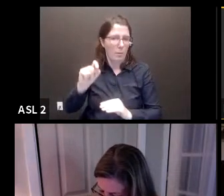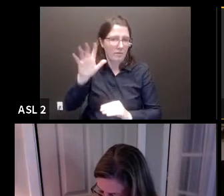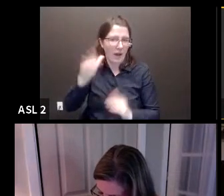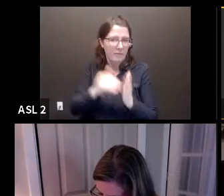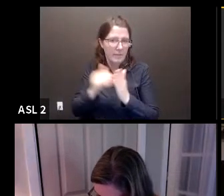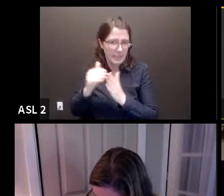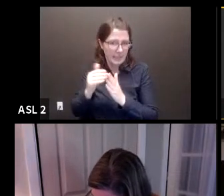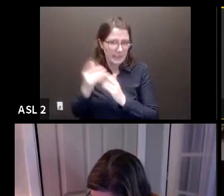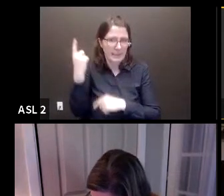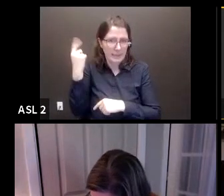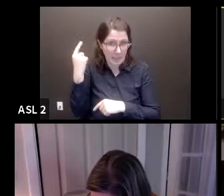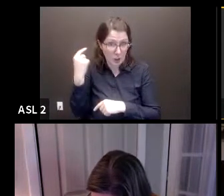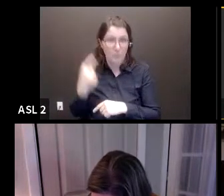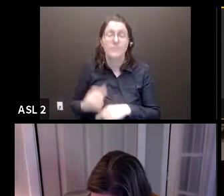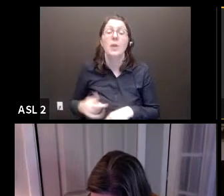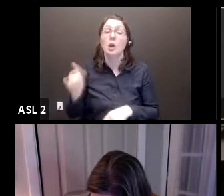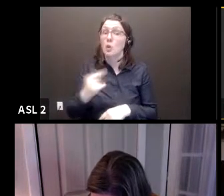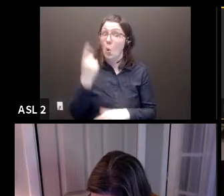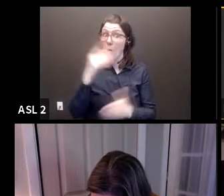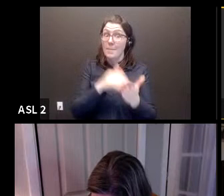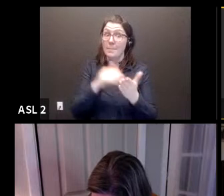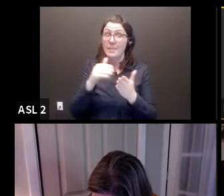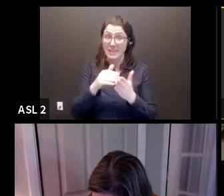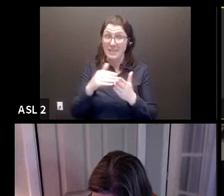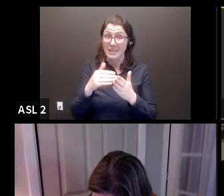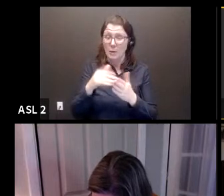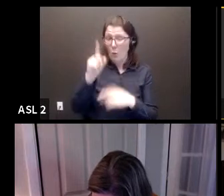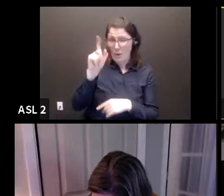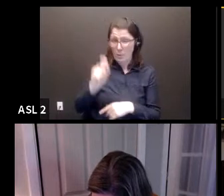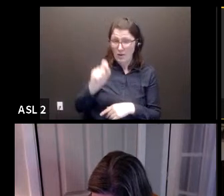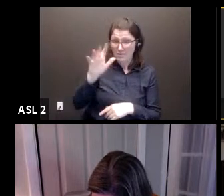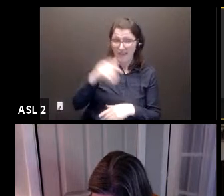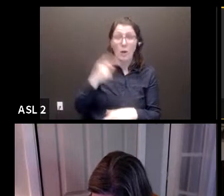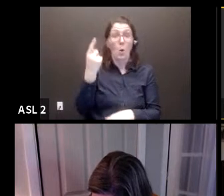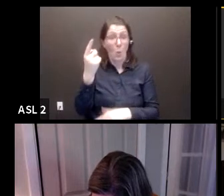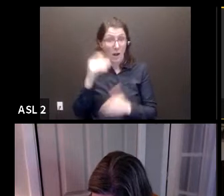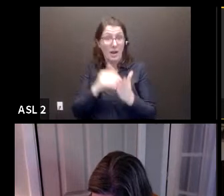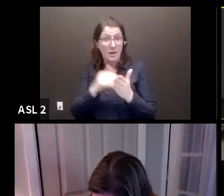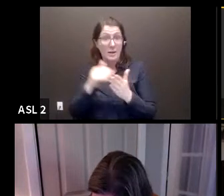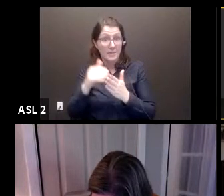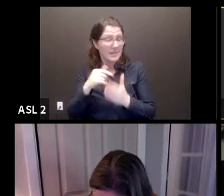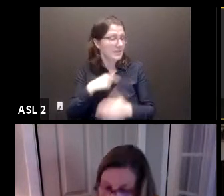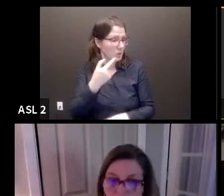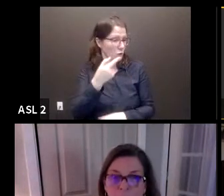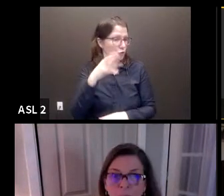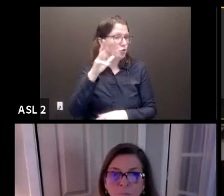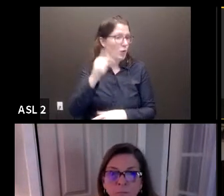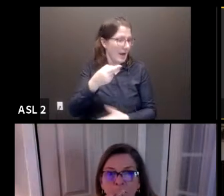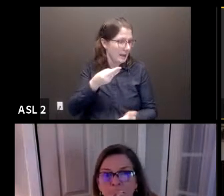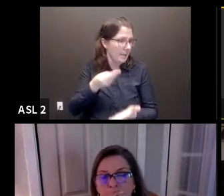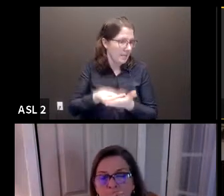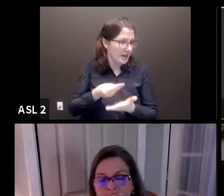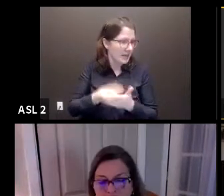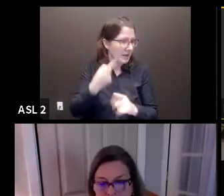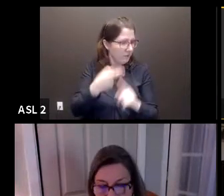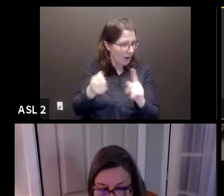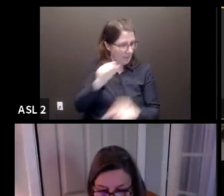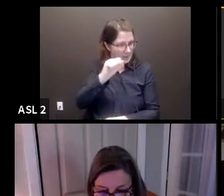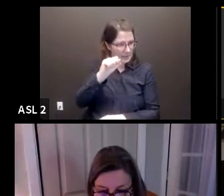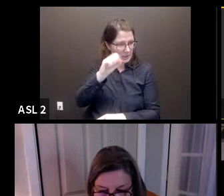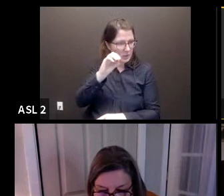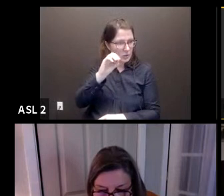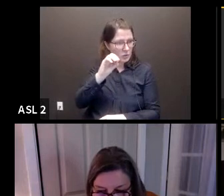1.5 million was grant money that i secured through negotiations with the sister general some 987